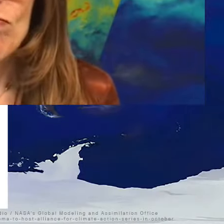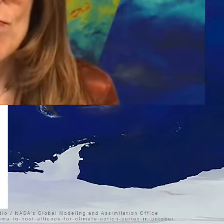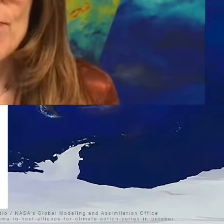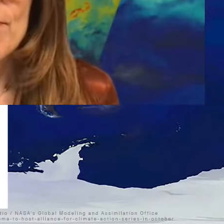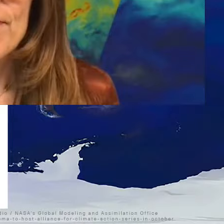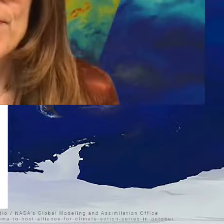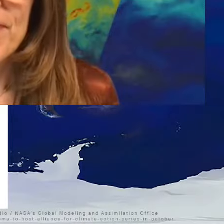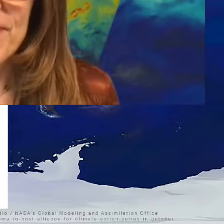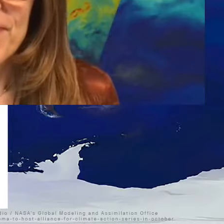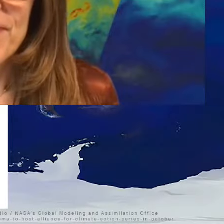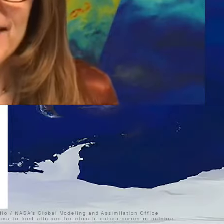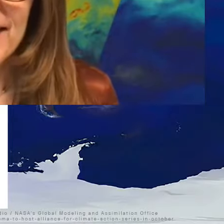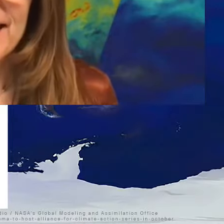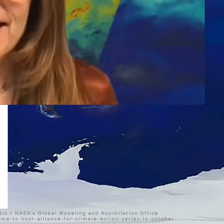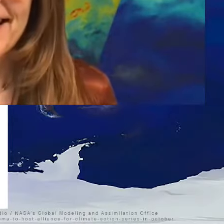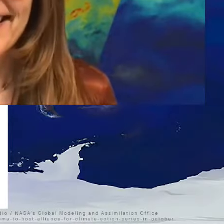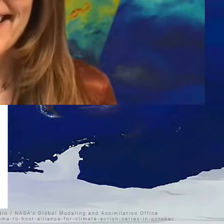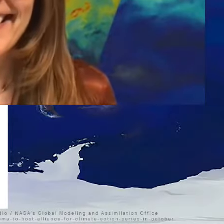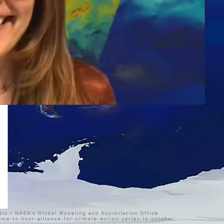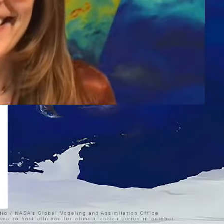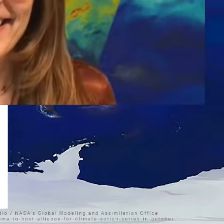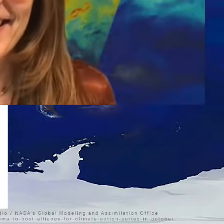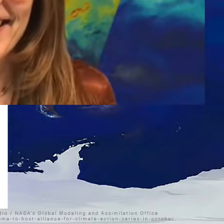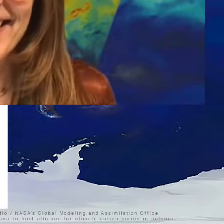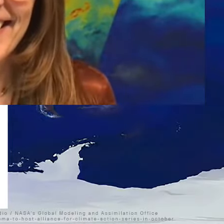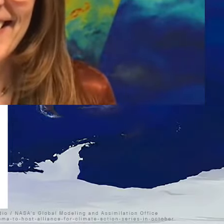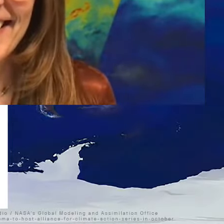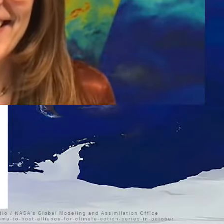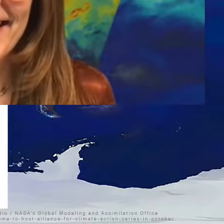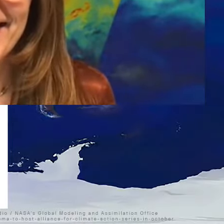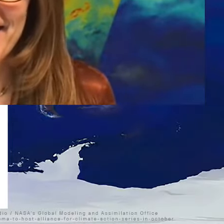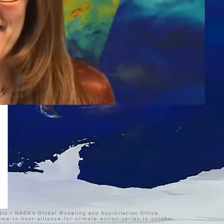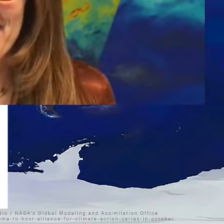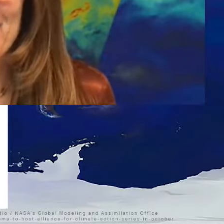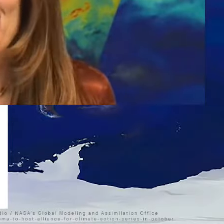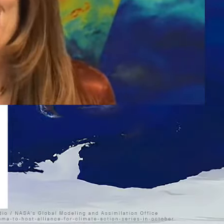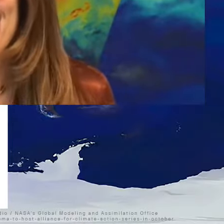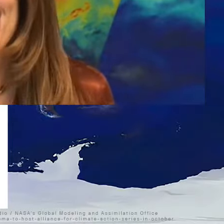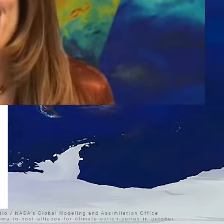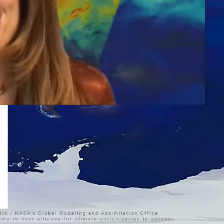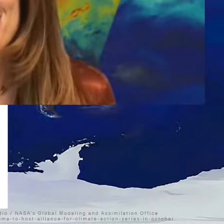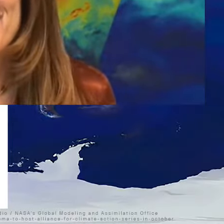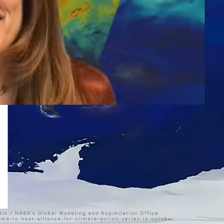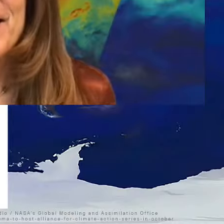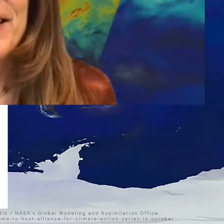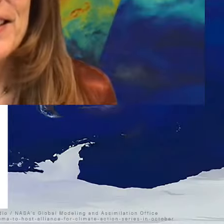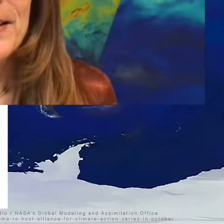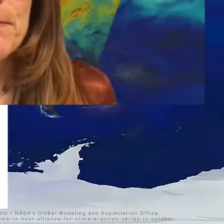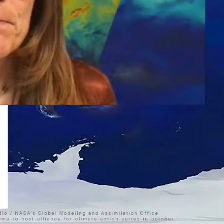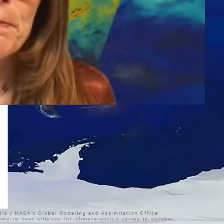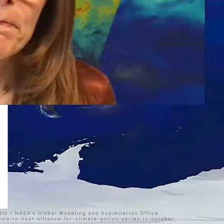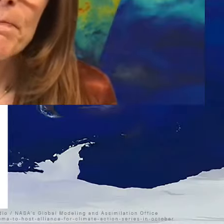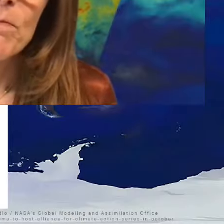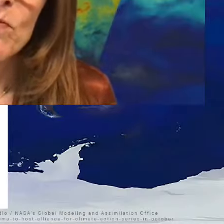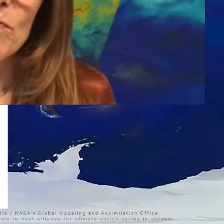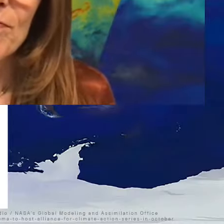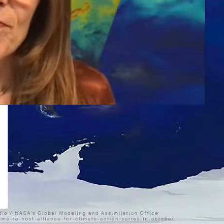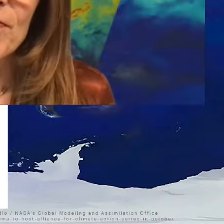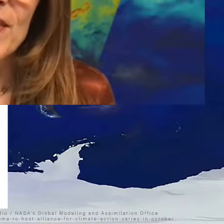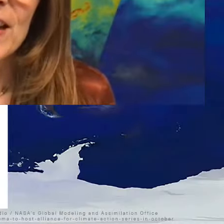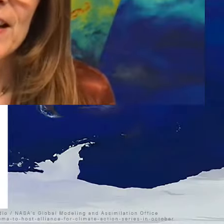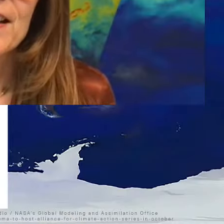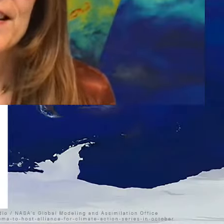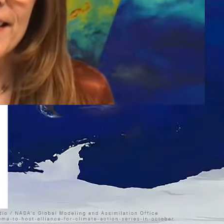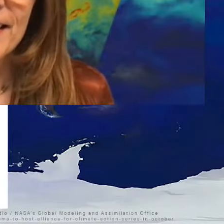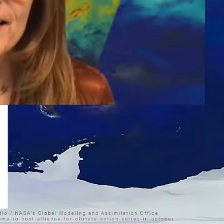and then we have the great leap. Thank you so much for that quick explanation. But we just had a survey here asking